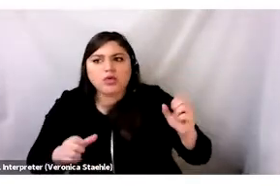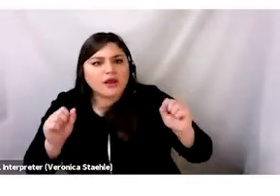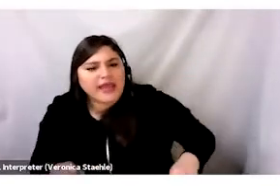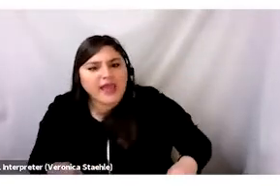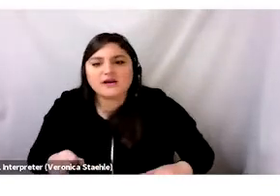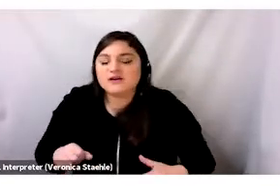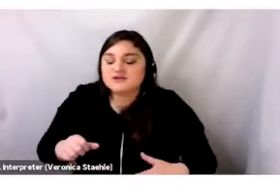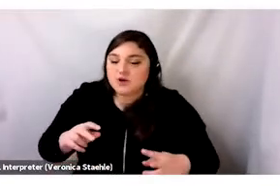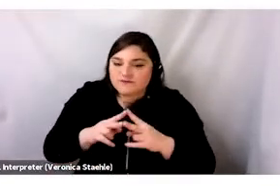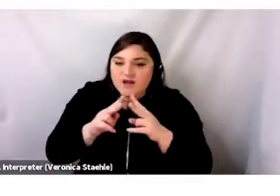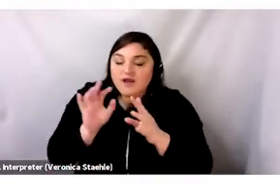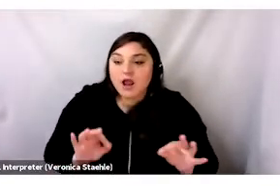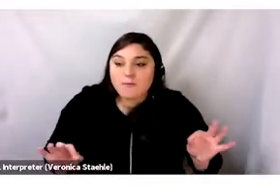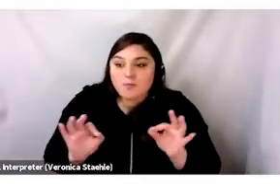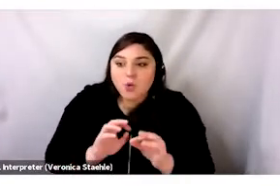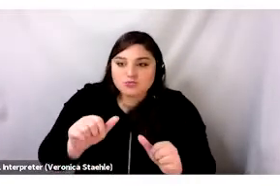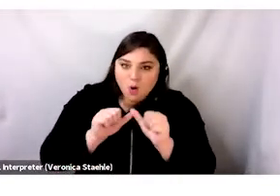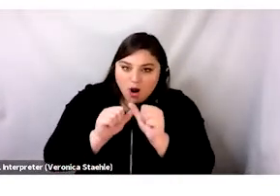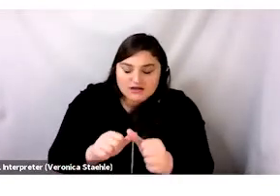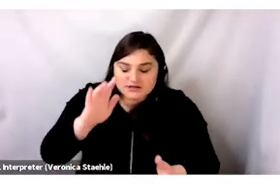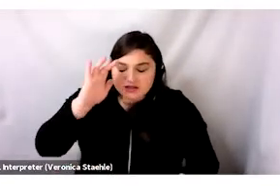present in the moment.